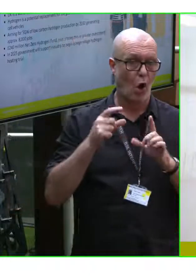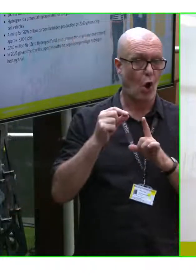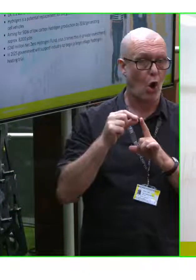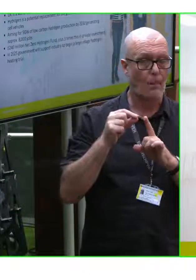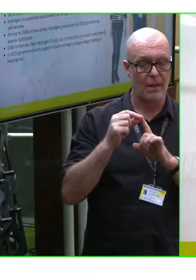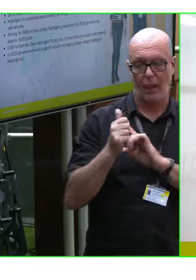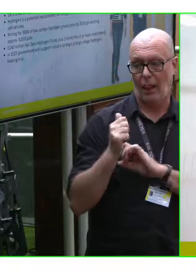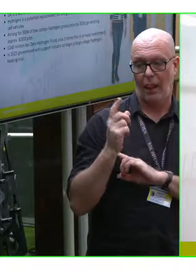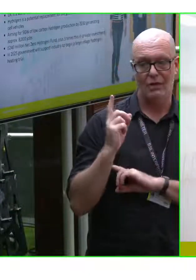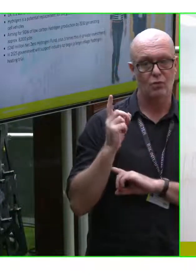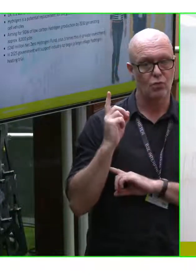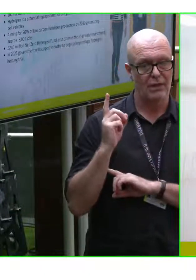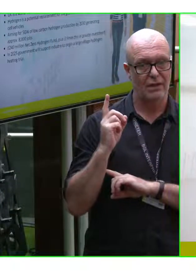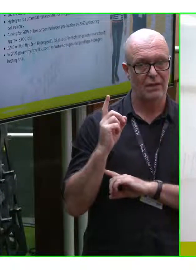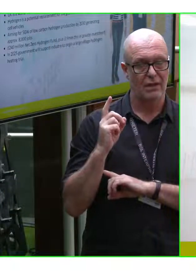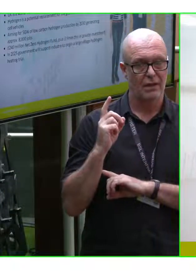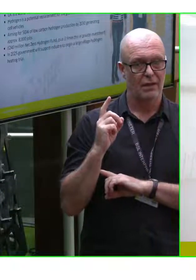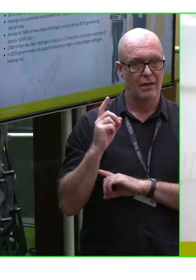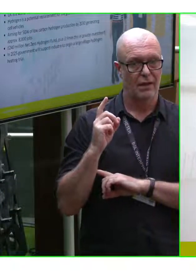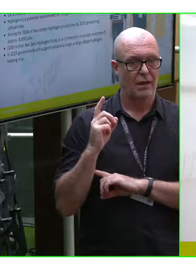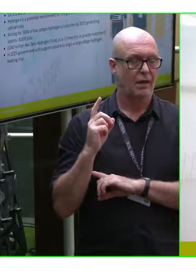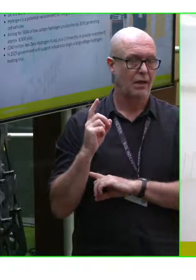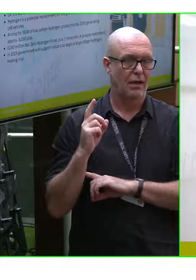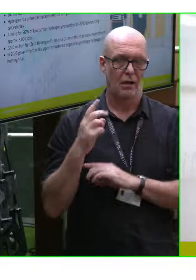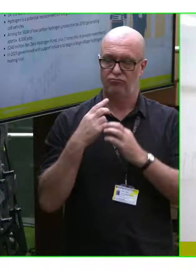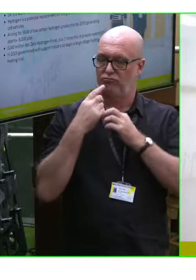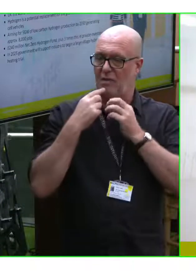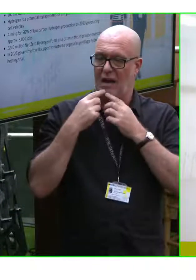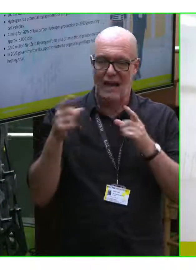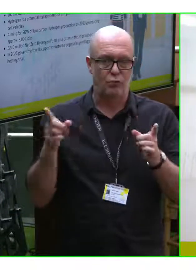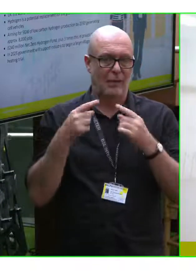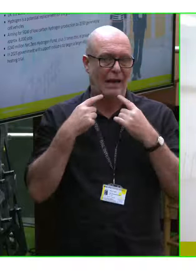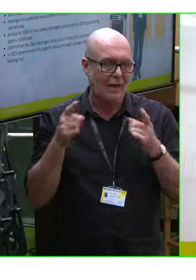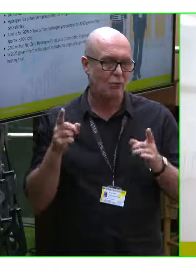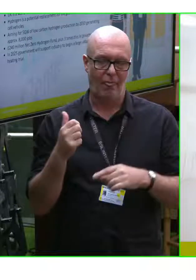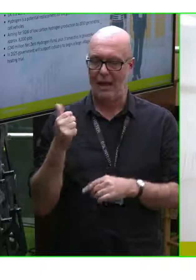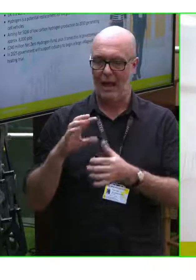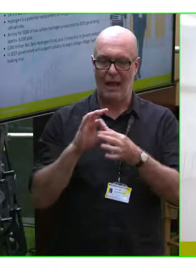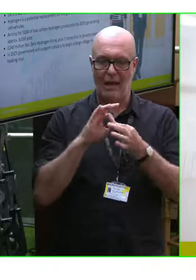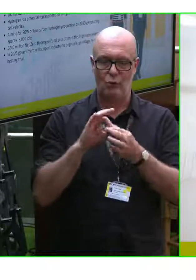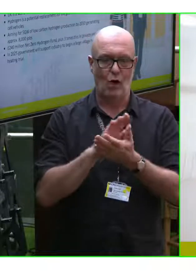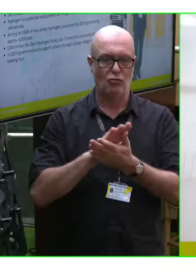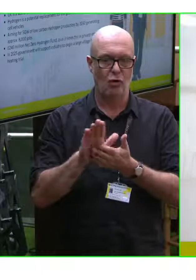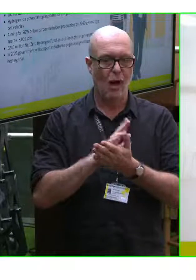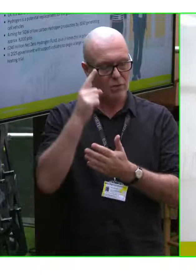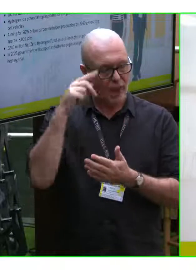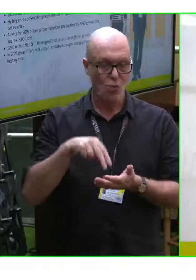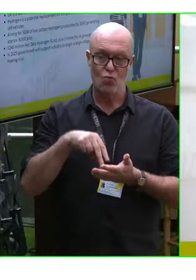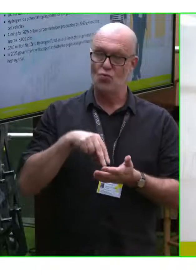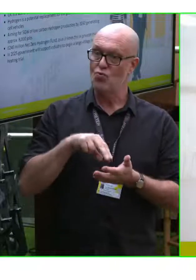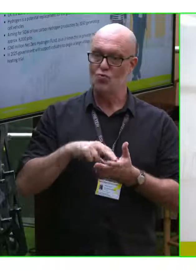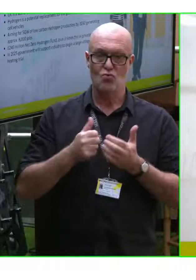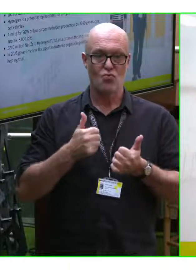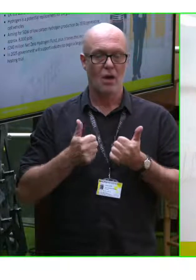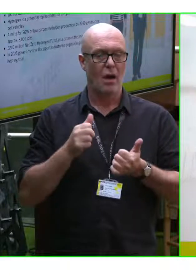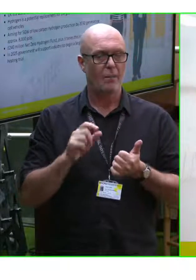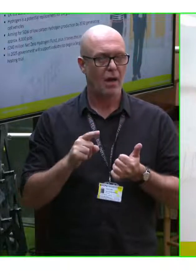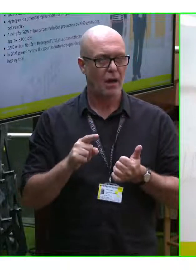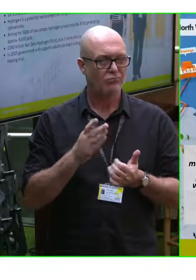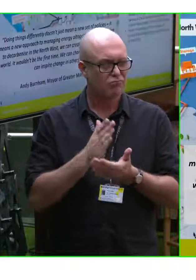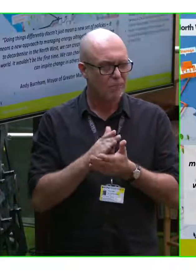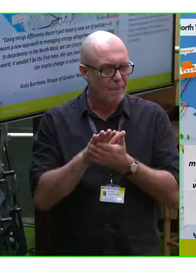was an announcement made for 45 gigawatts of green hydrogen. You know, I was jumping up and down. I thought it was fantastic. I think, but what does that opportunity mean for